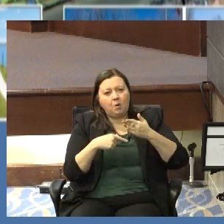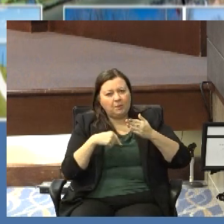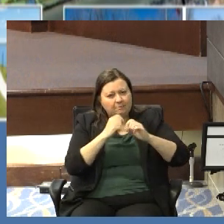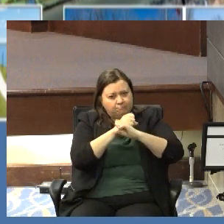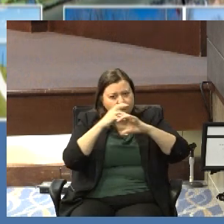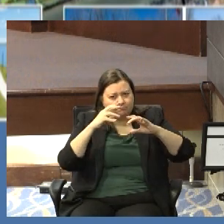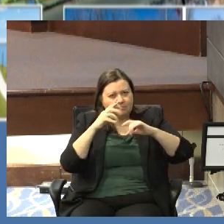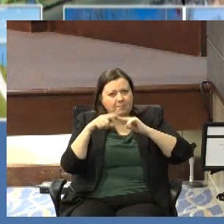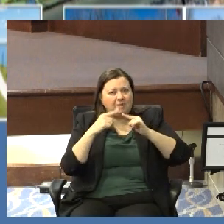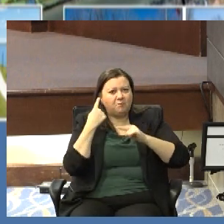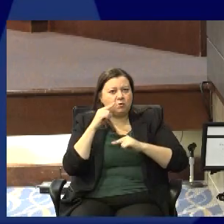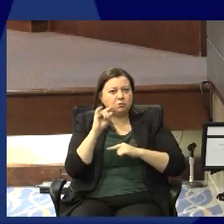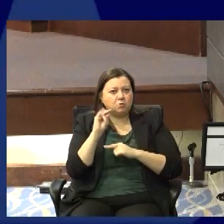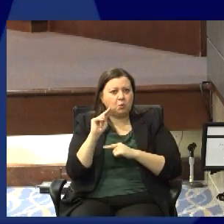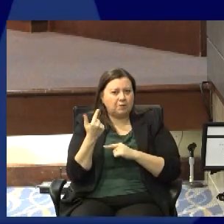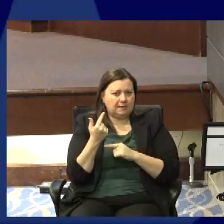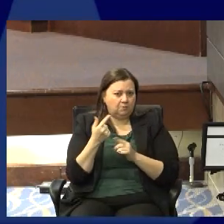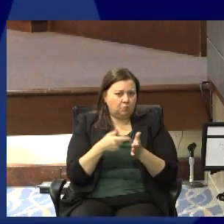zoning requirements.